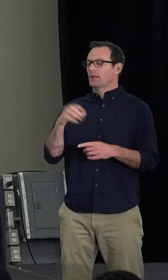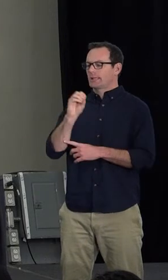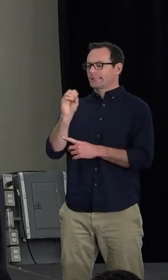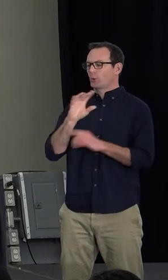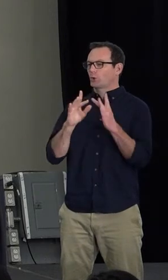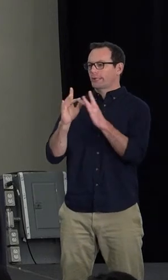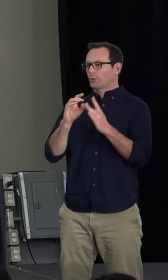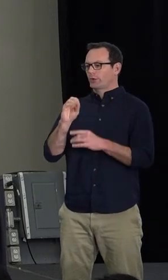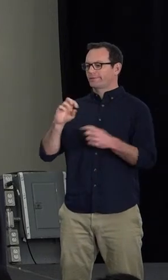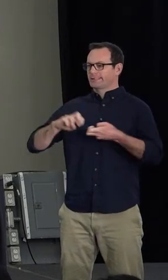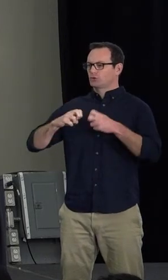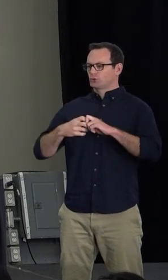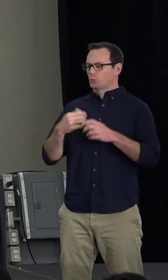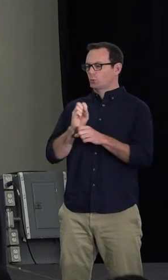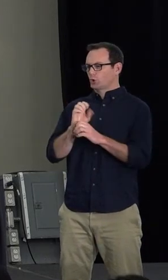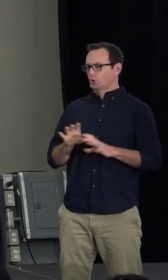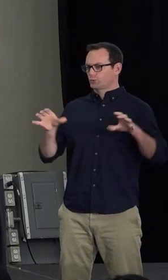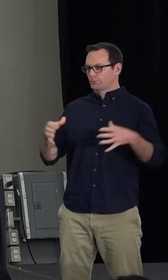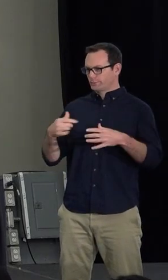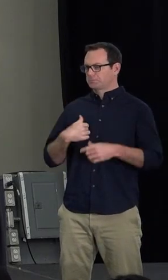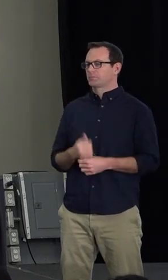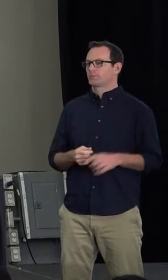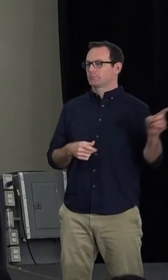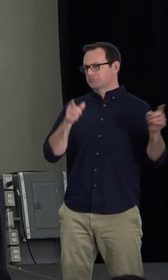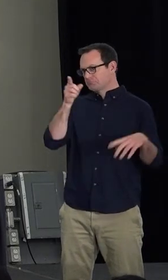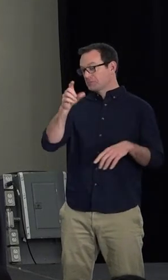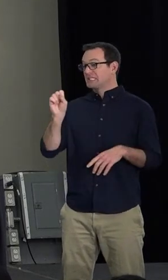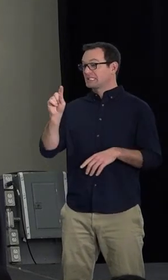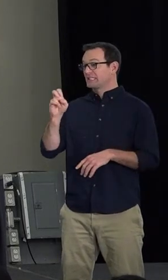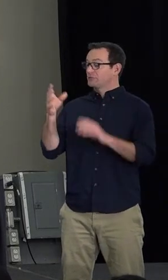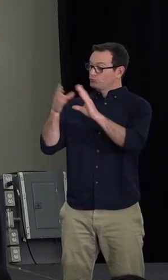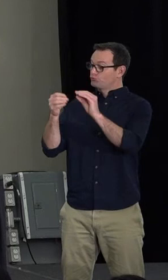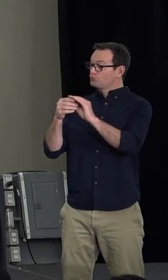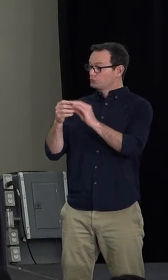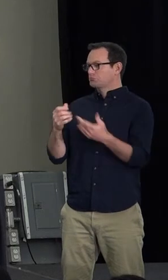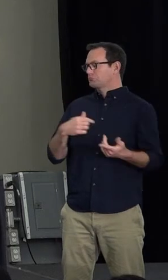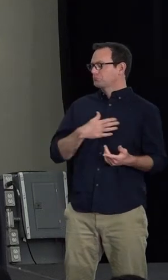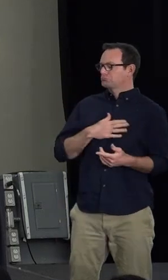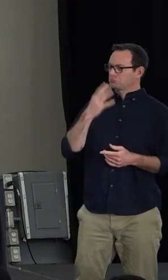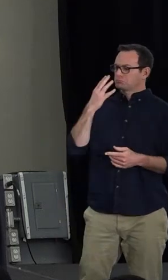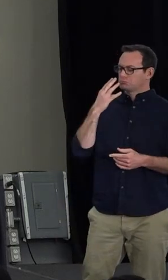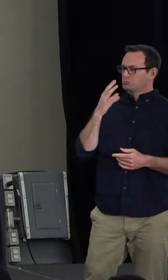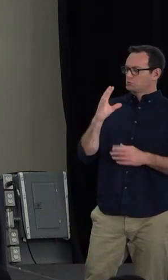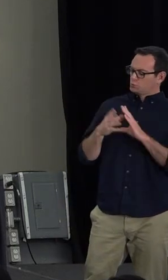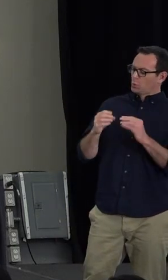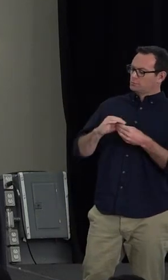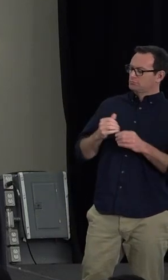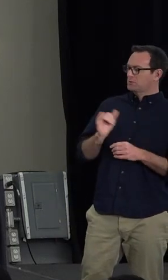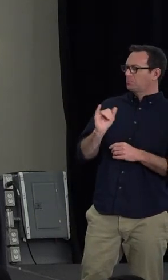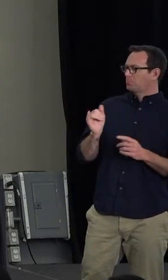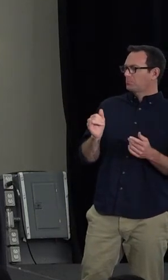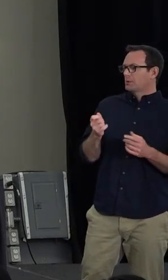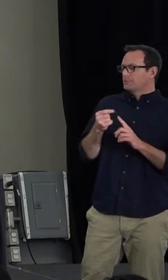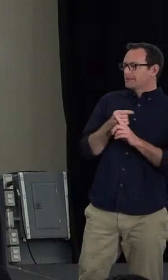Workers. He said quite a bit of my story, different but the same. I wanted to comment